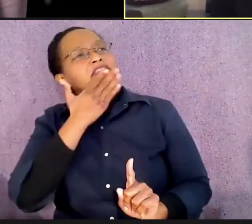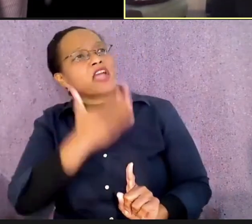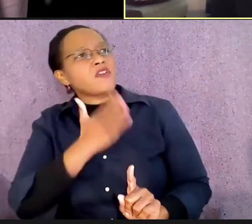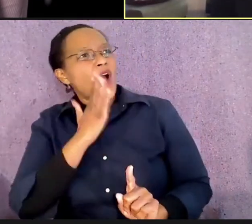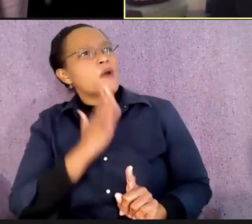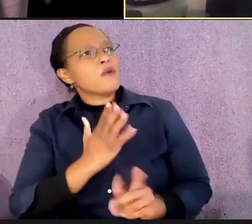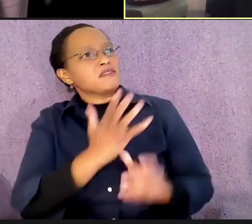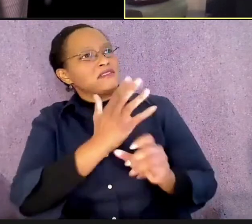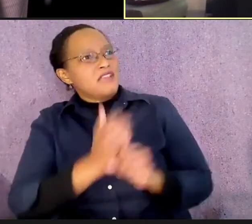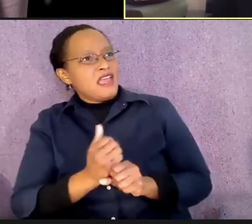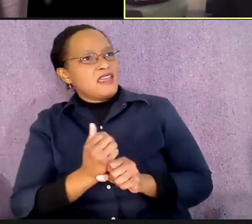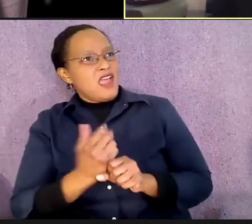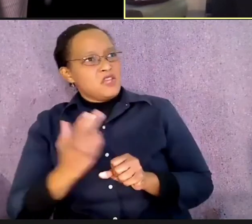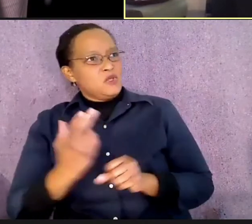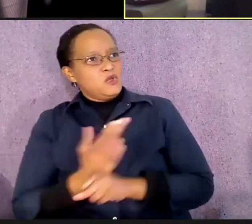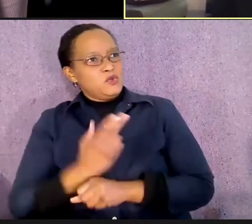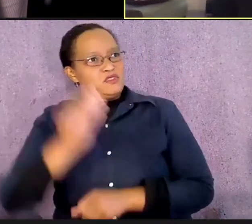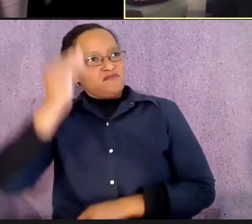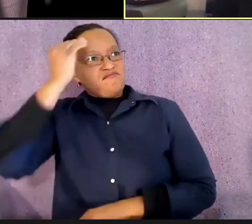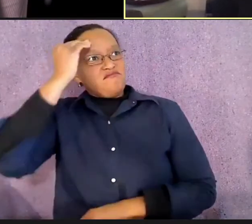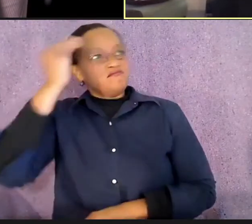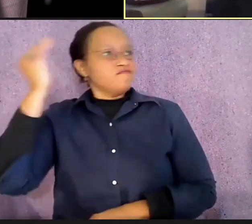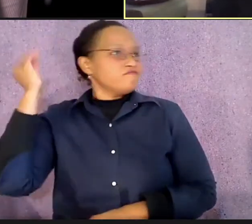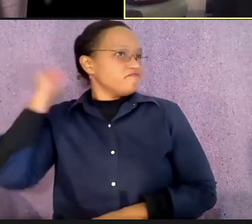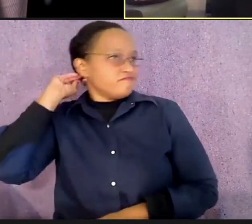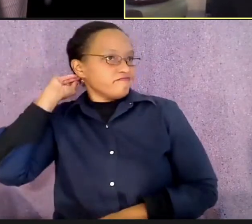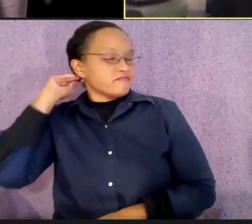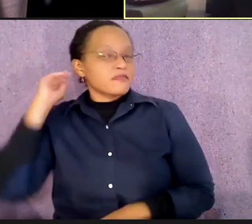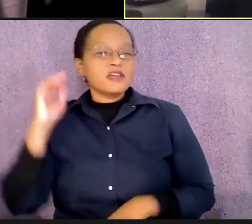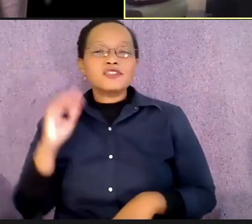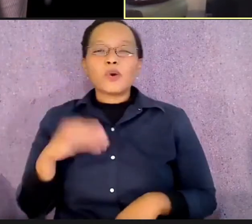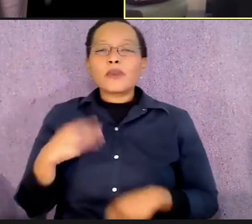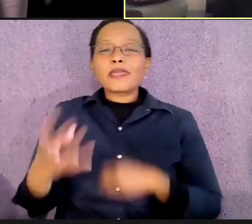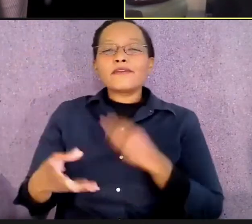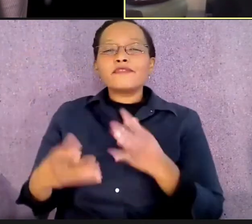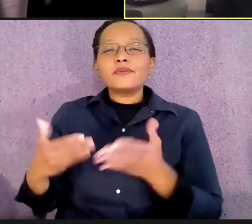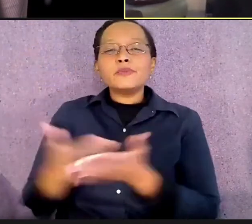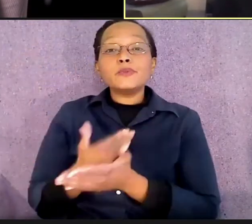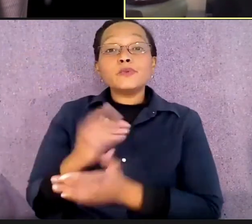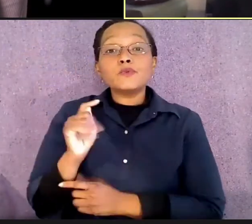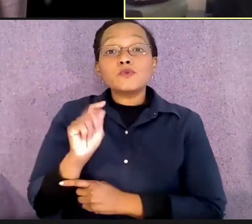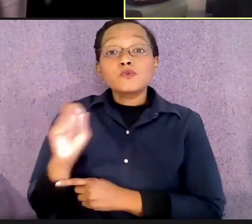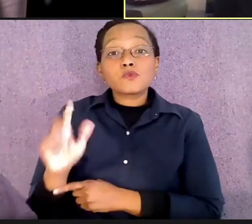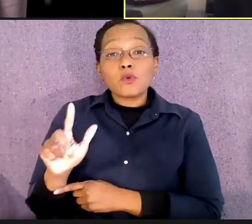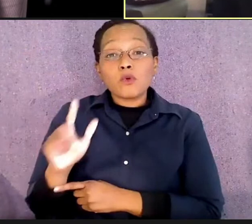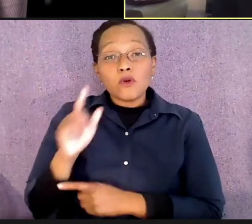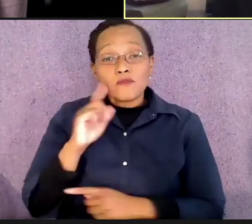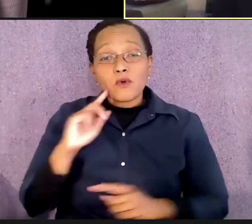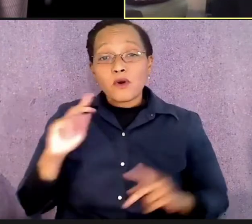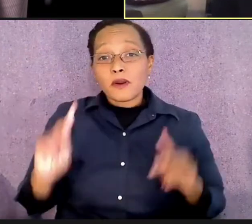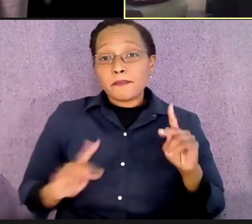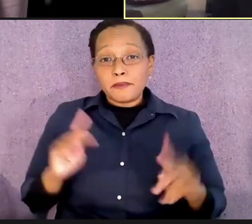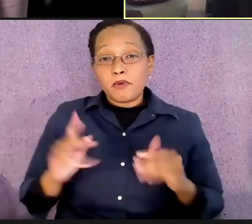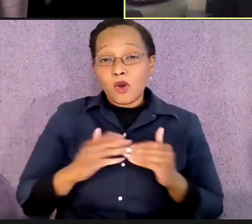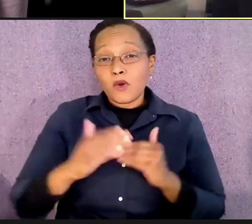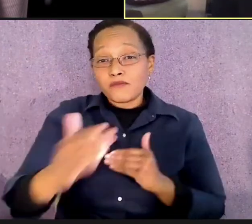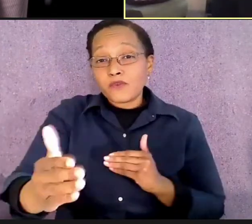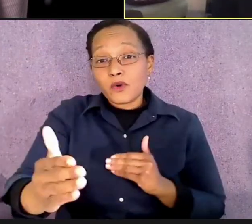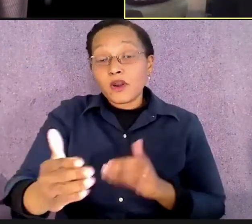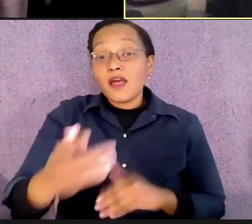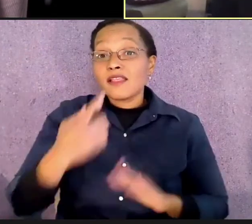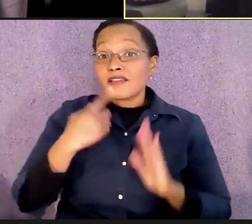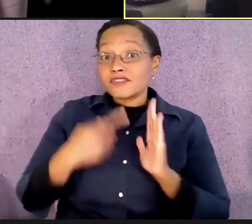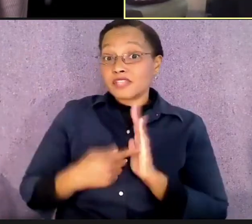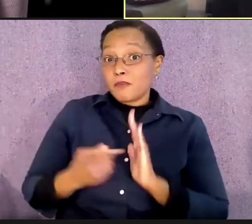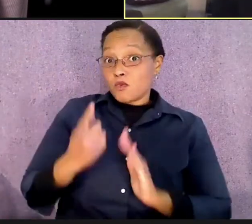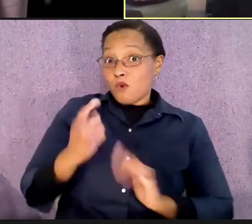giving tools to the people who already know the information, because now they have a new tool in their toolbox, which is what happened in the episode when we did a breakdown of white supremacy